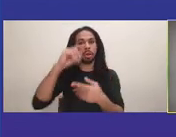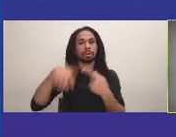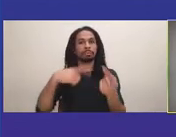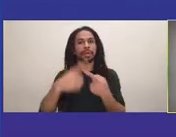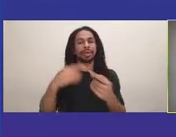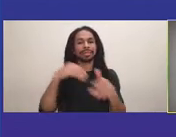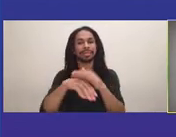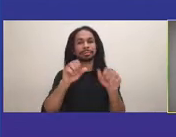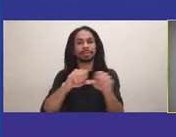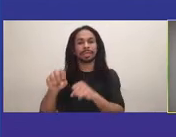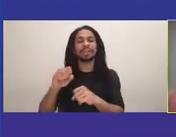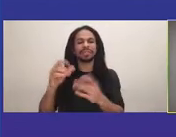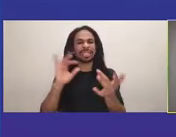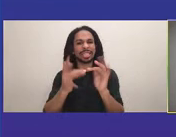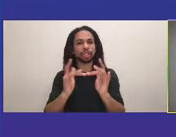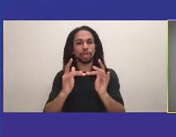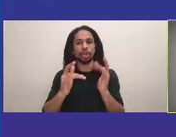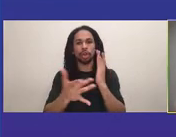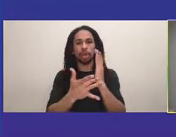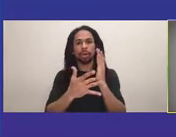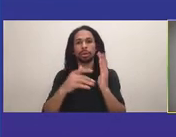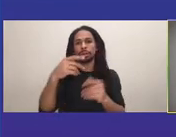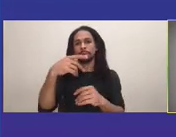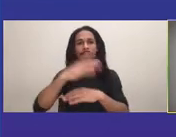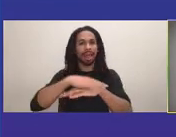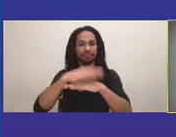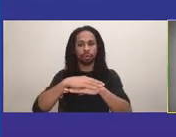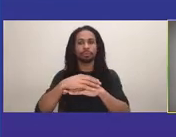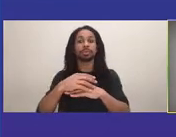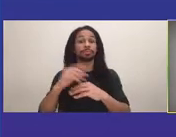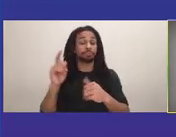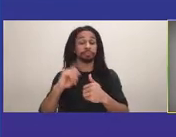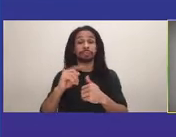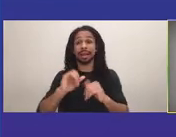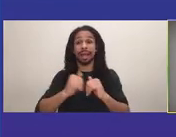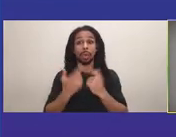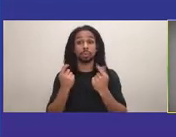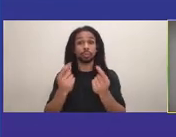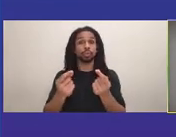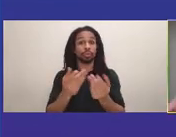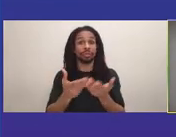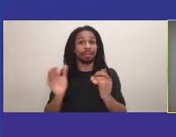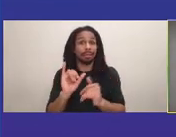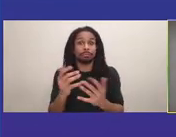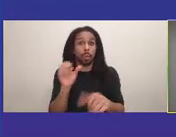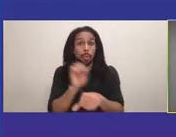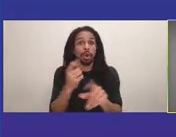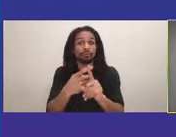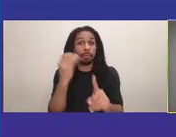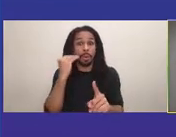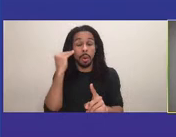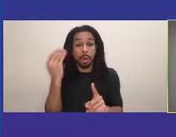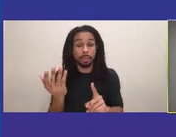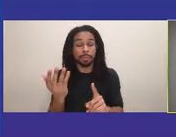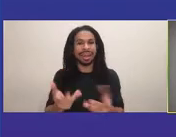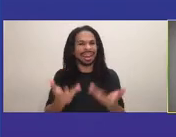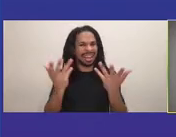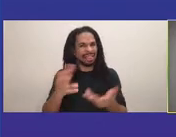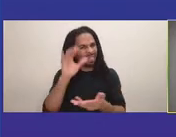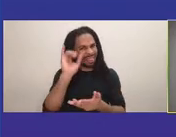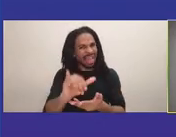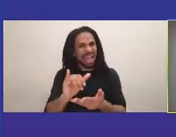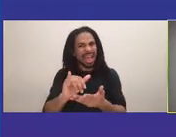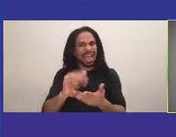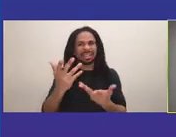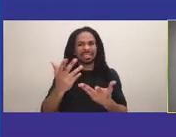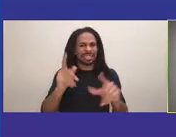digital platforms and how to do things like work from home, these very